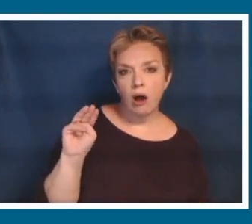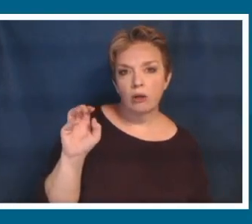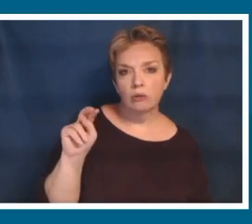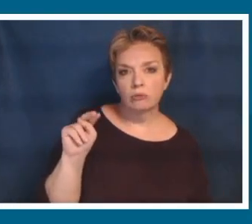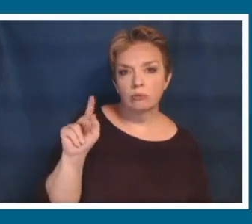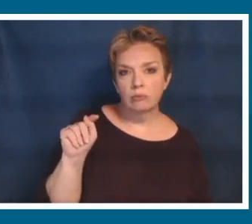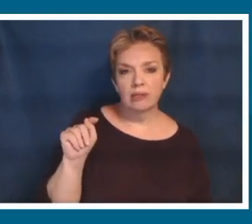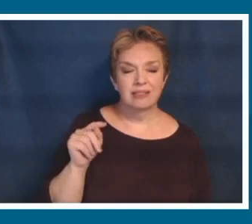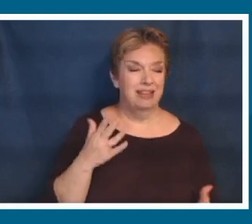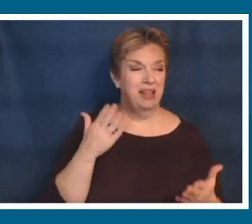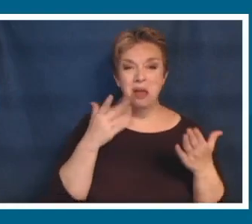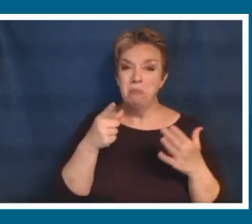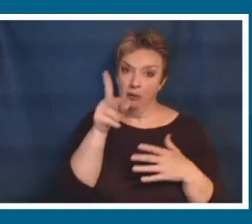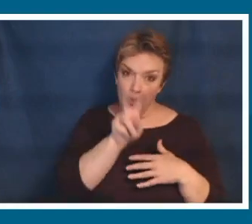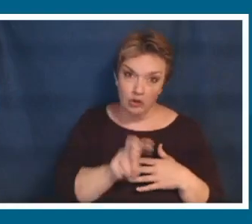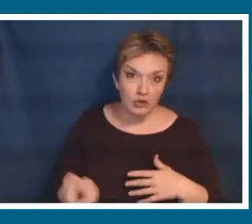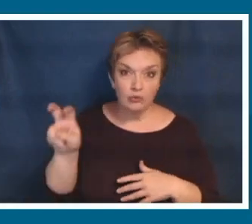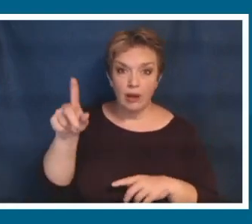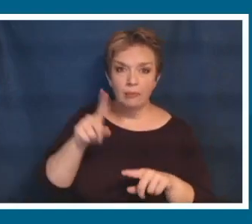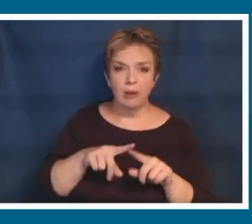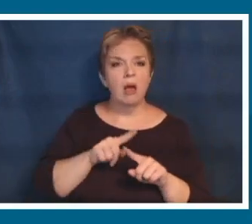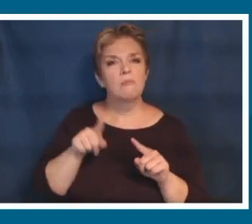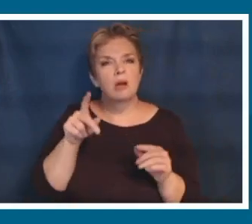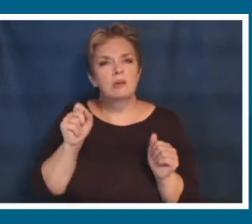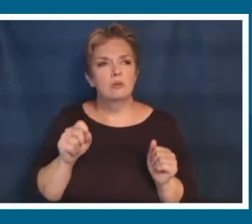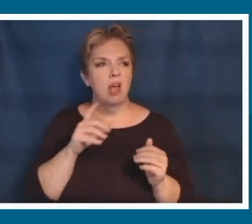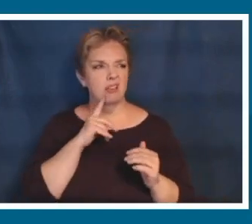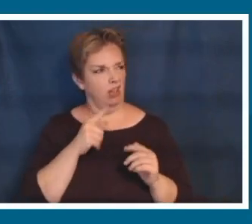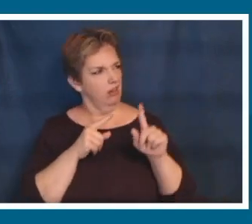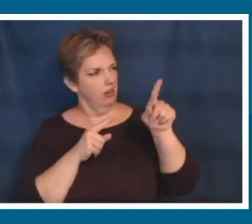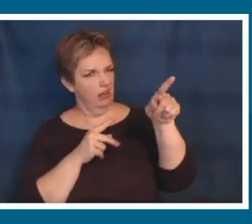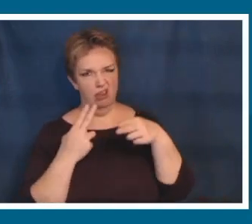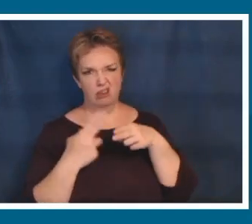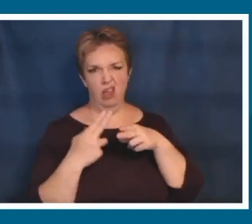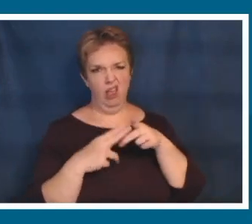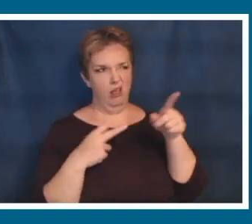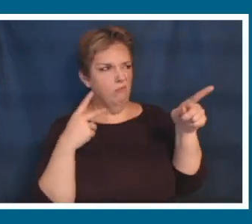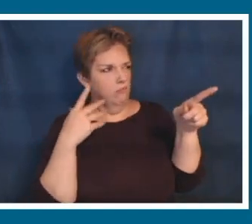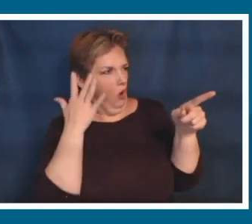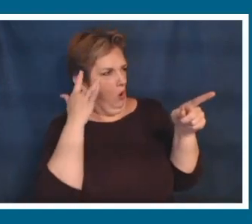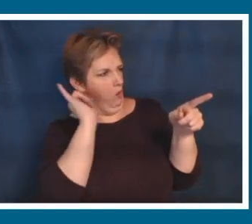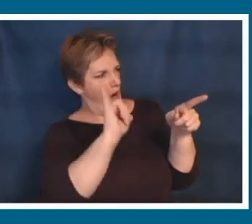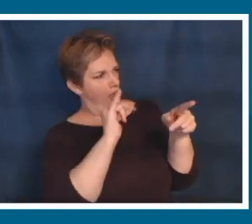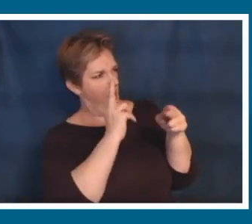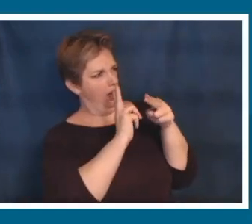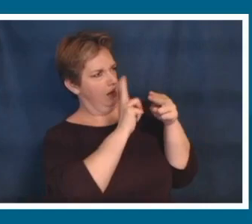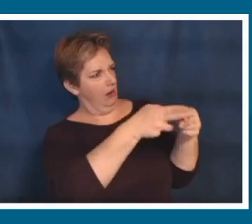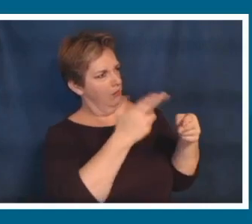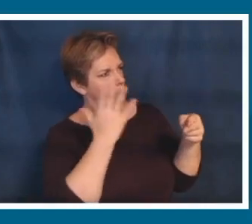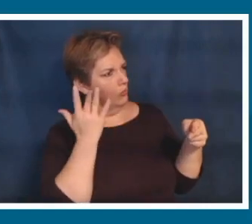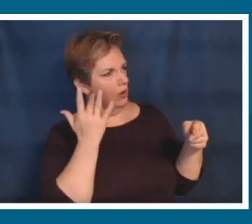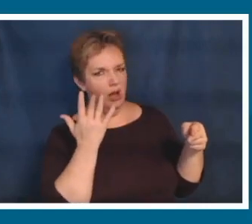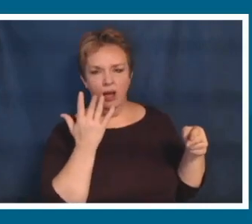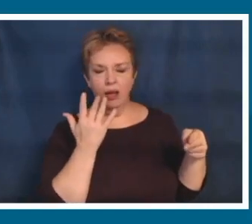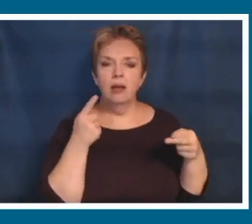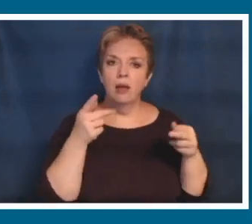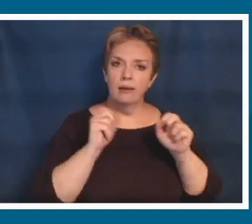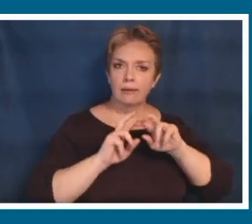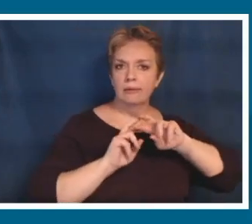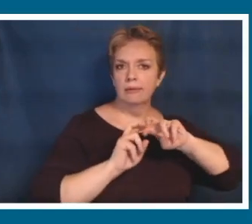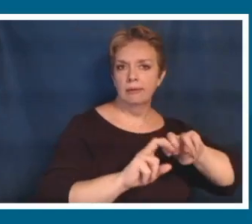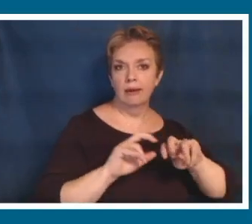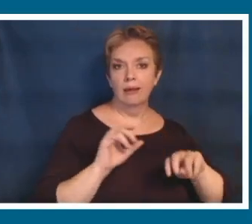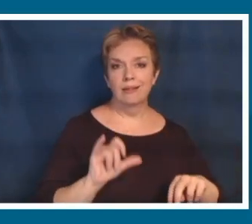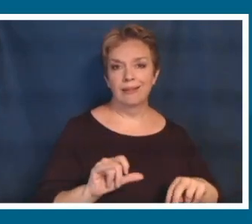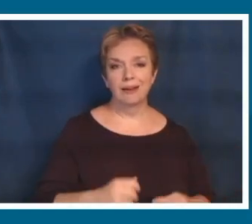dig into why is that named that particular thing? So I would say that whatever community you live